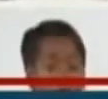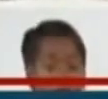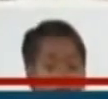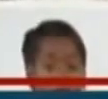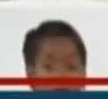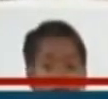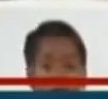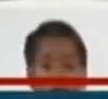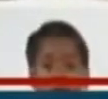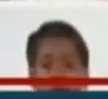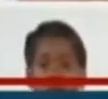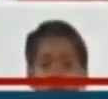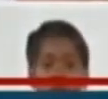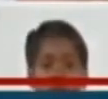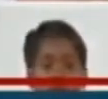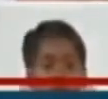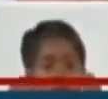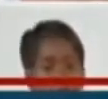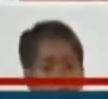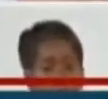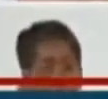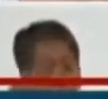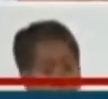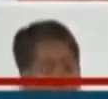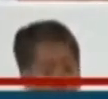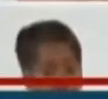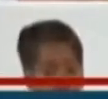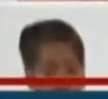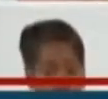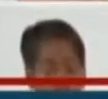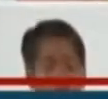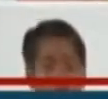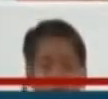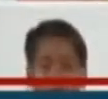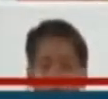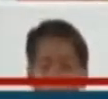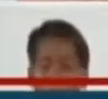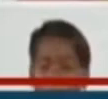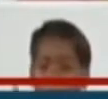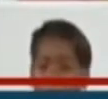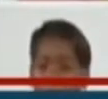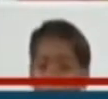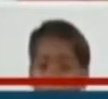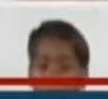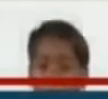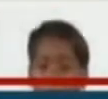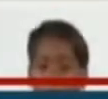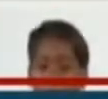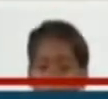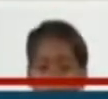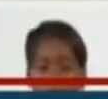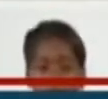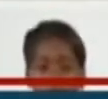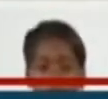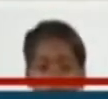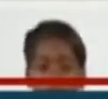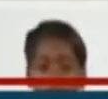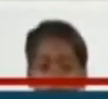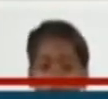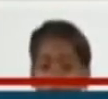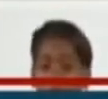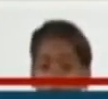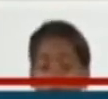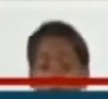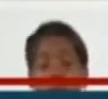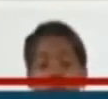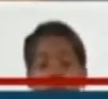and WHO representatives on the development of its treatments and vaccines against the novel coronavirus throughout the pandemic. The WHO has previously endorsed